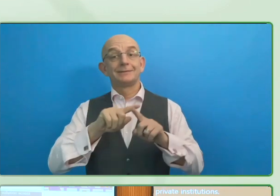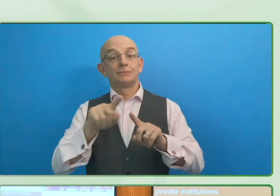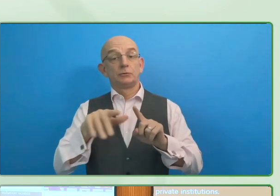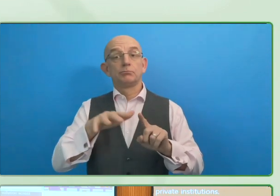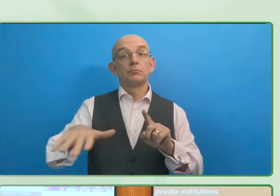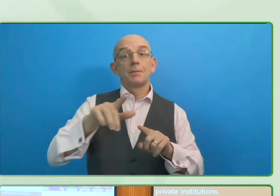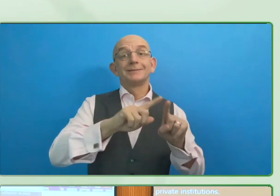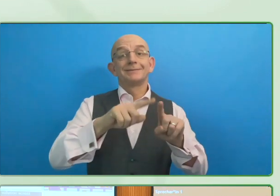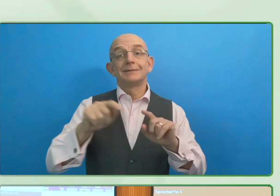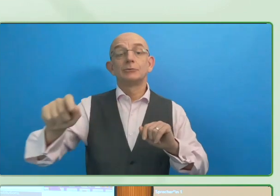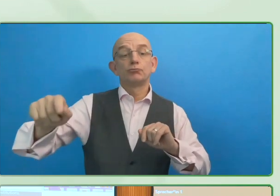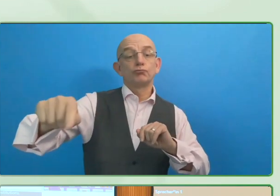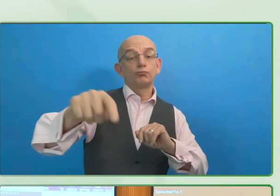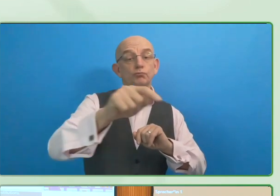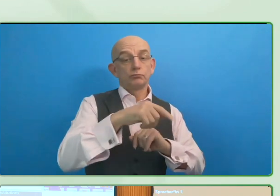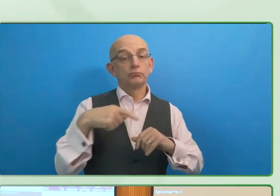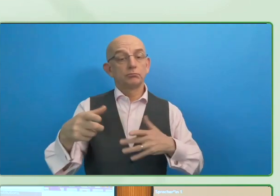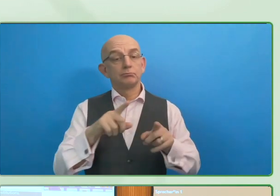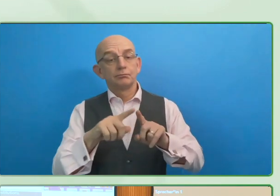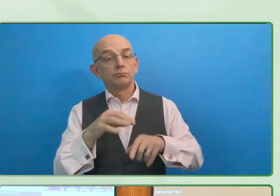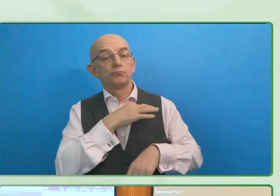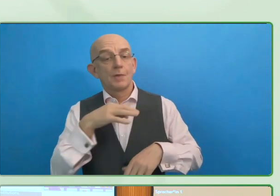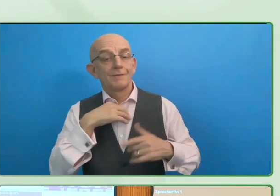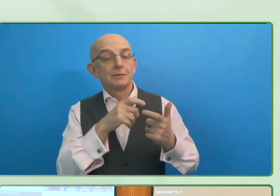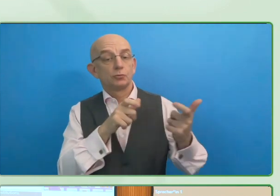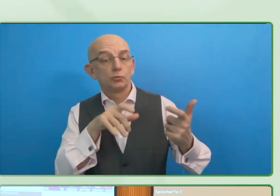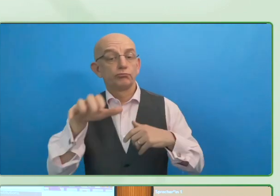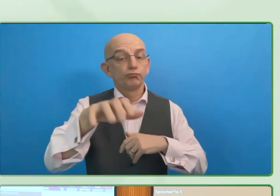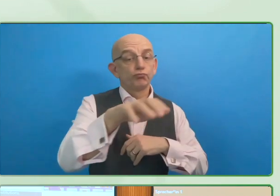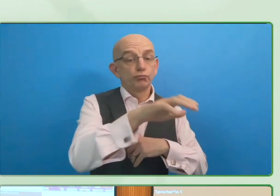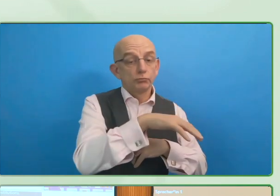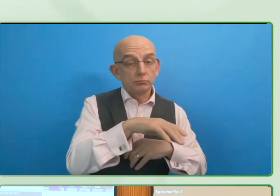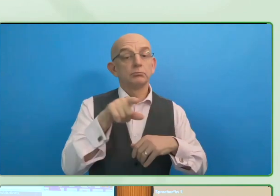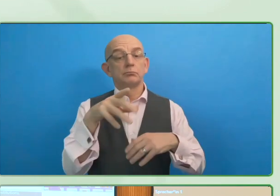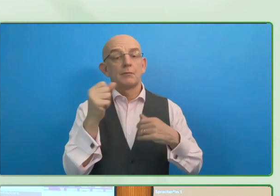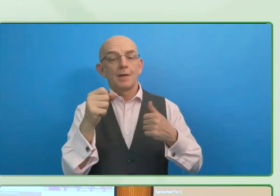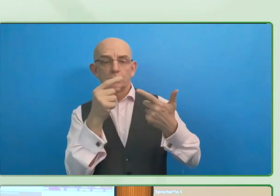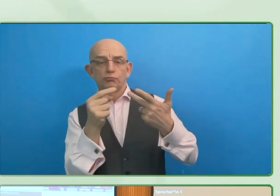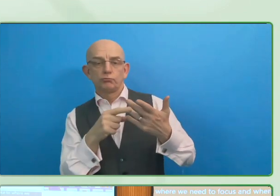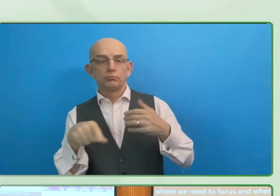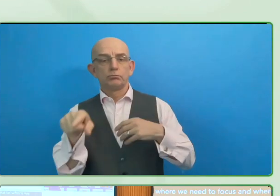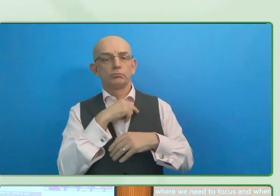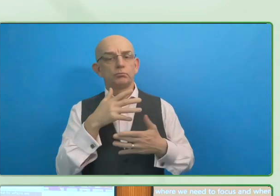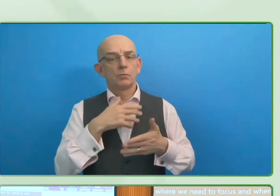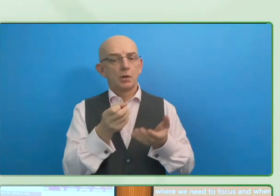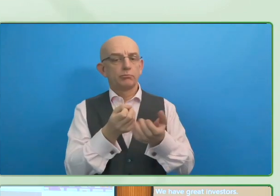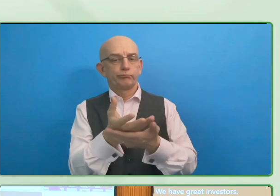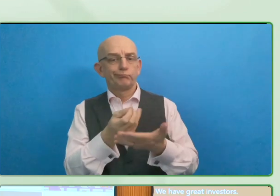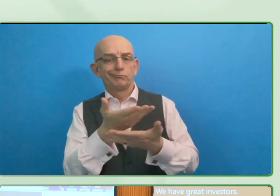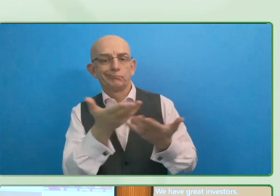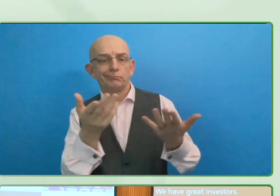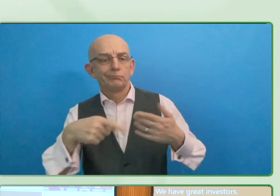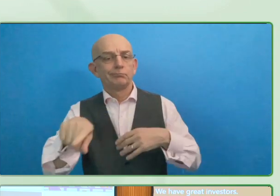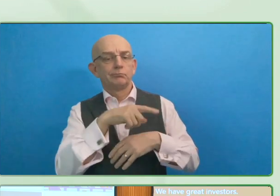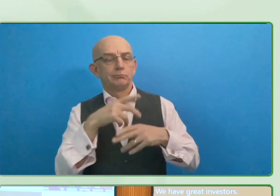we need to focus and where we will be focusing. We have great investors. We have the national recognition. So for example, in